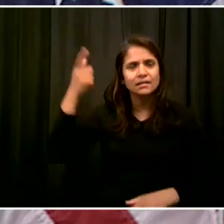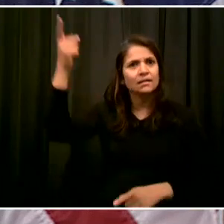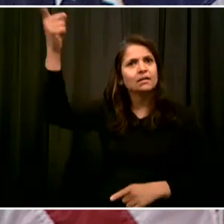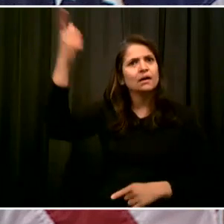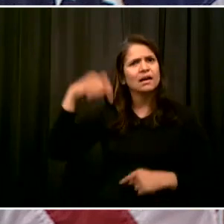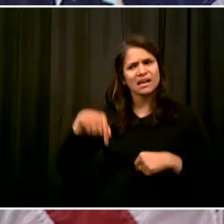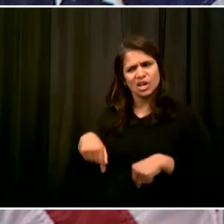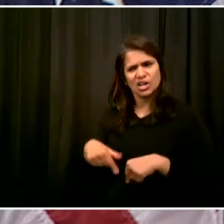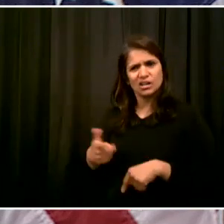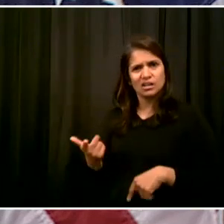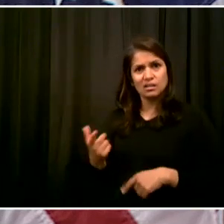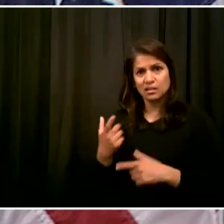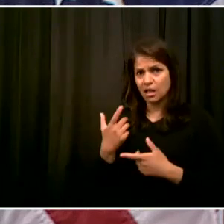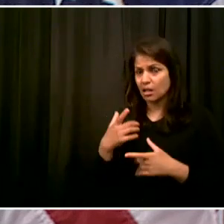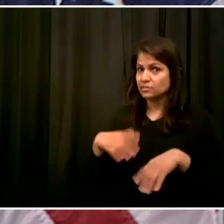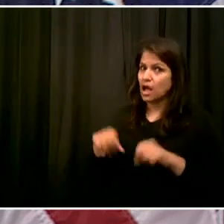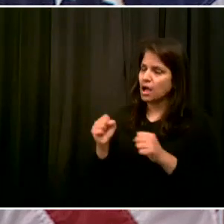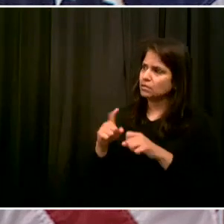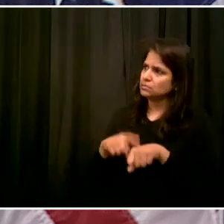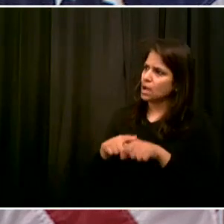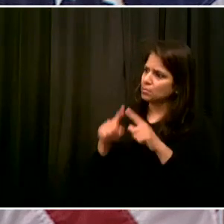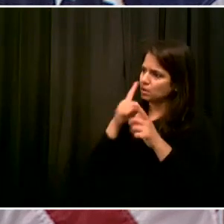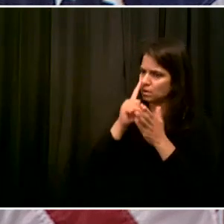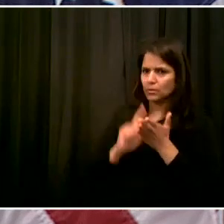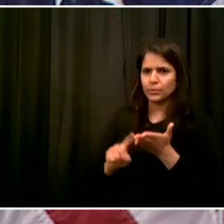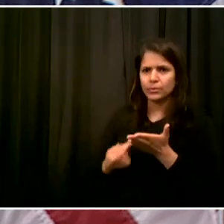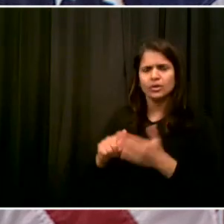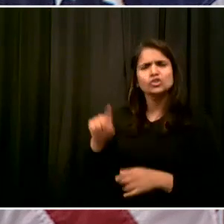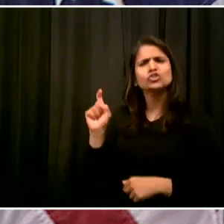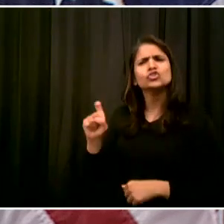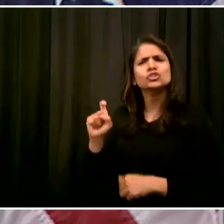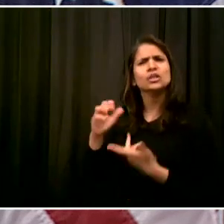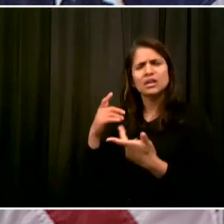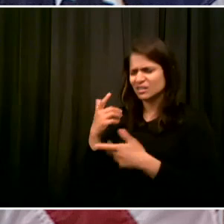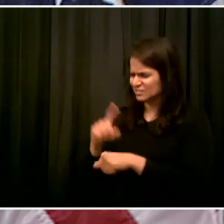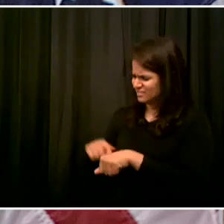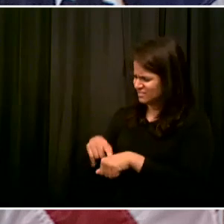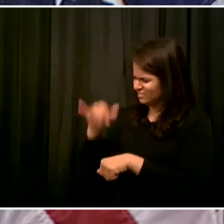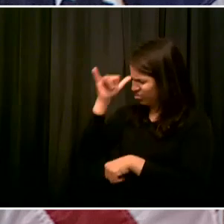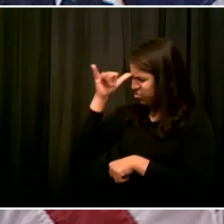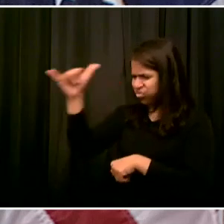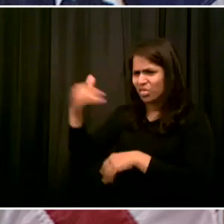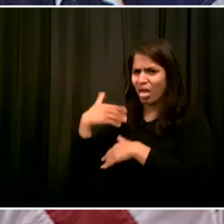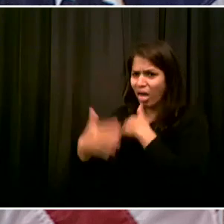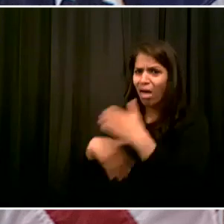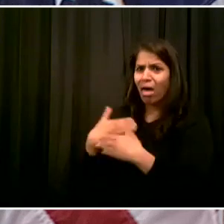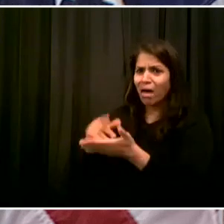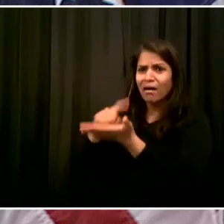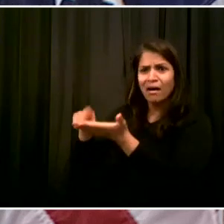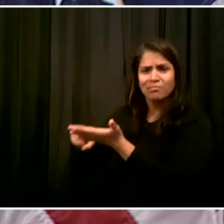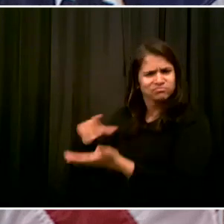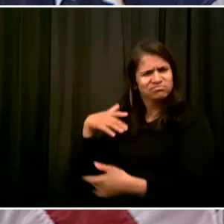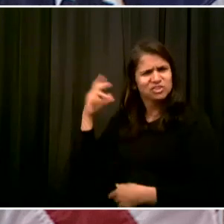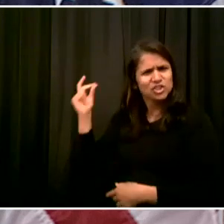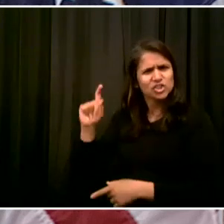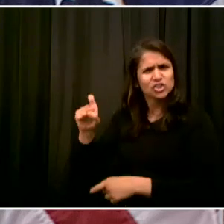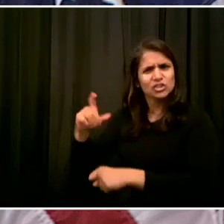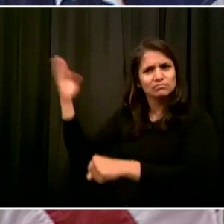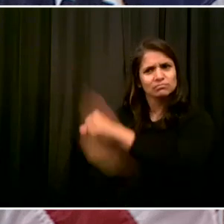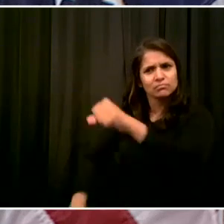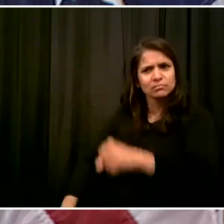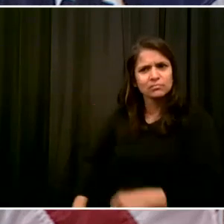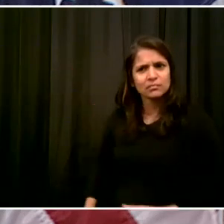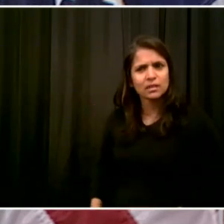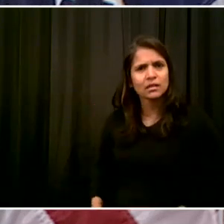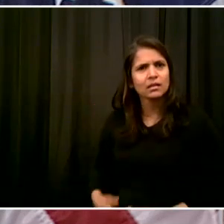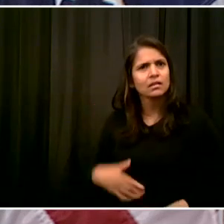consequences. Gloria, I got it. So clear. So I agree with everyone who wants to see speedy action, and this is something we have to